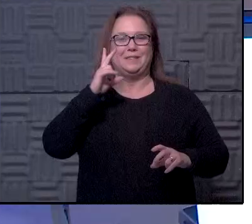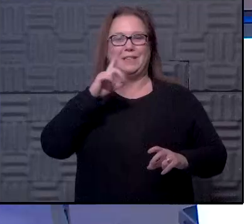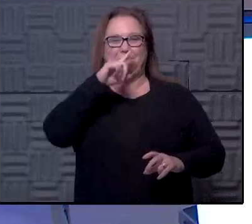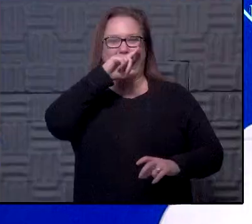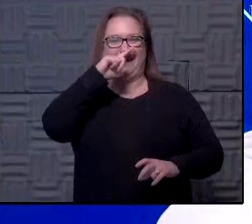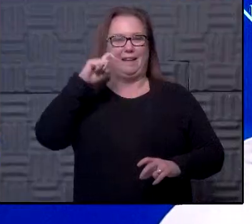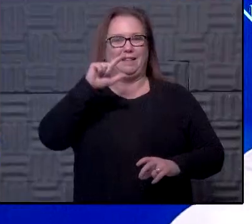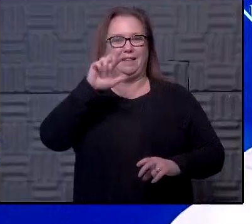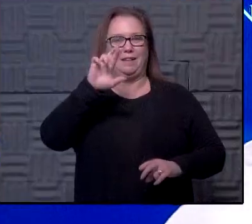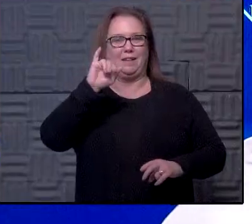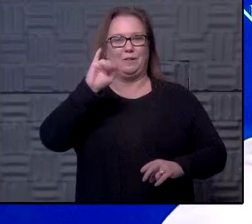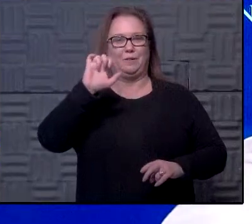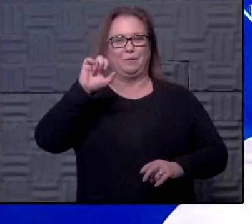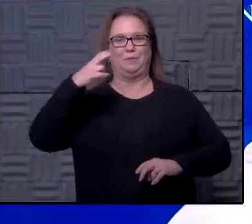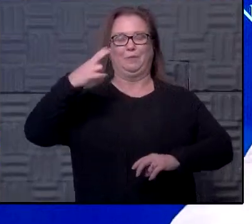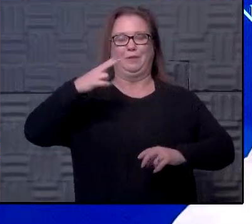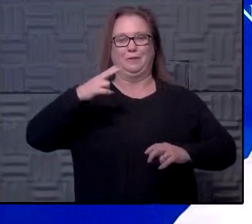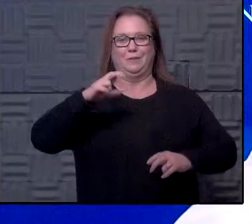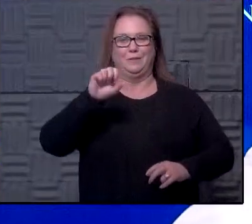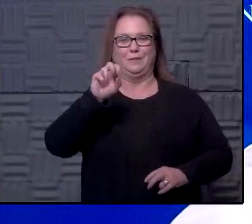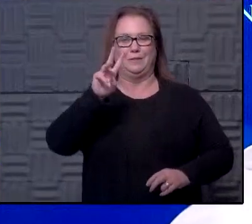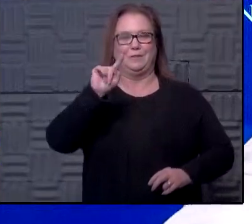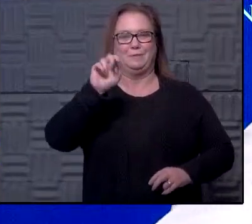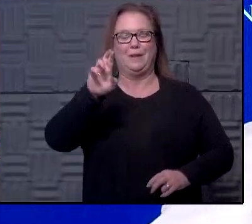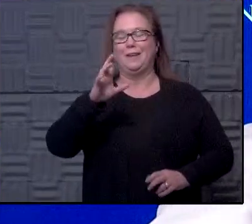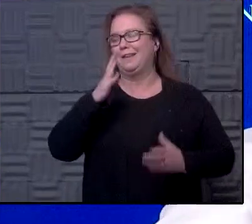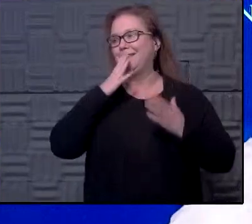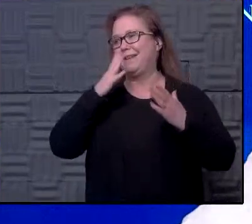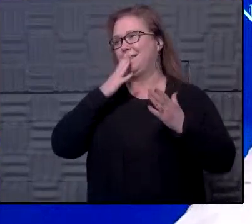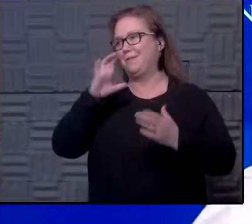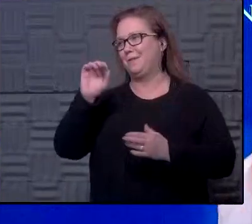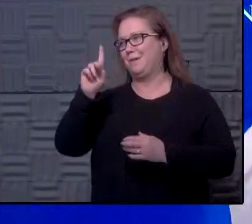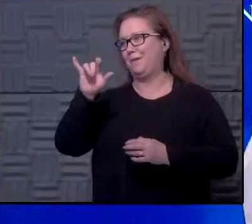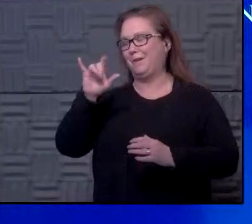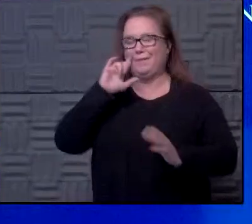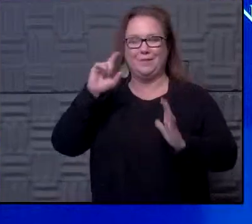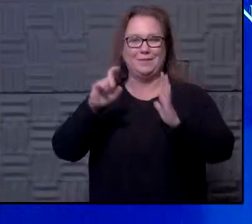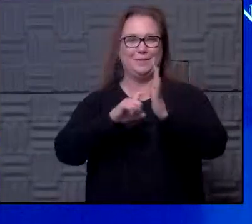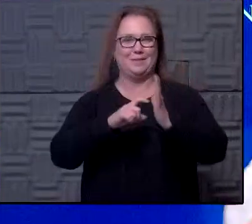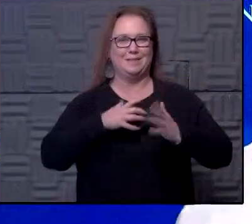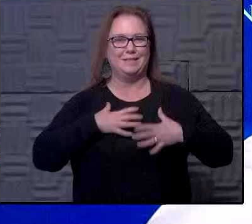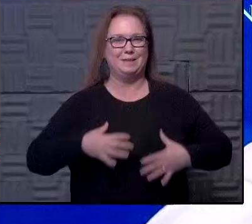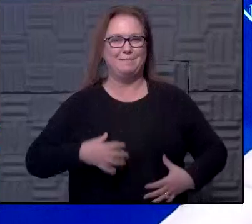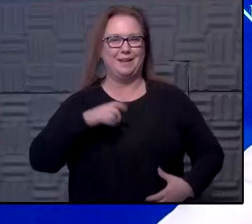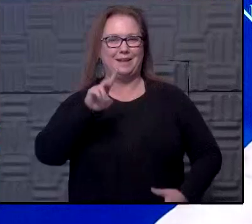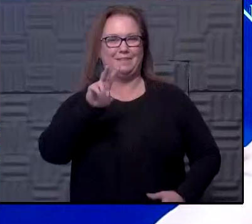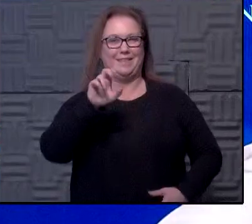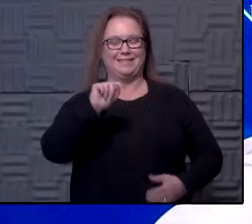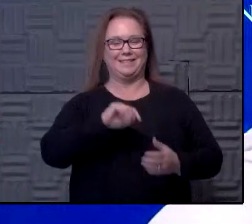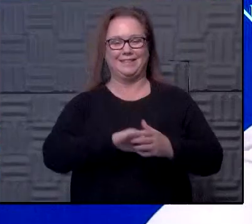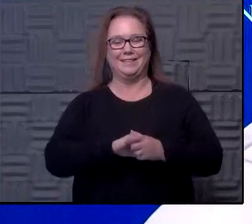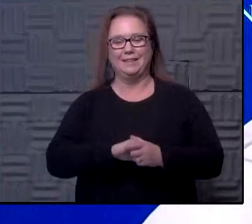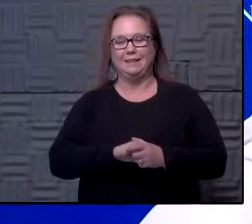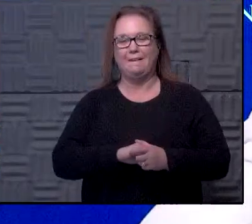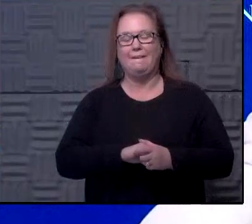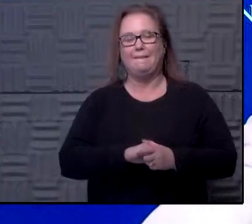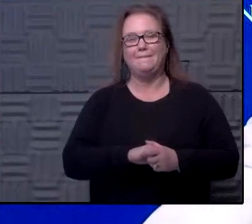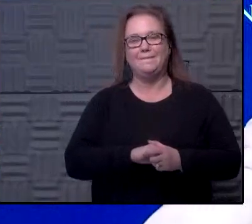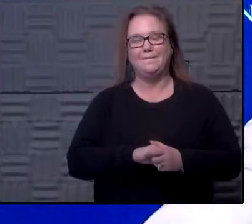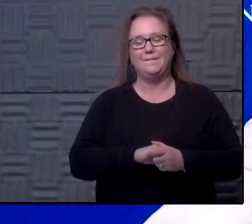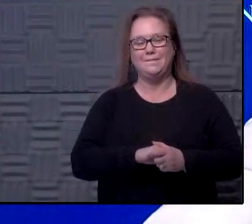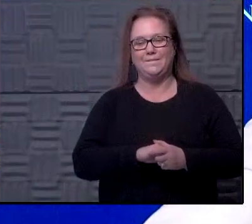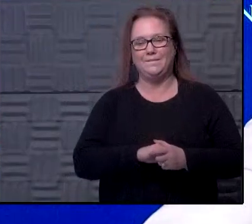sweater next Christmas. He is so glad someone noticed. Thank you for noticing. I know. You can ask questions anytime for that one, Cody. I have all